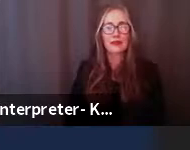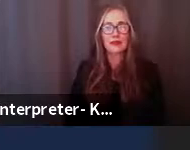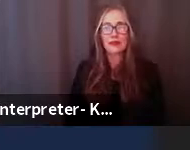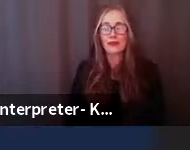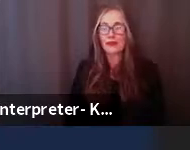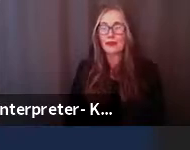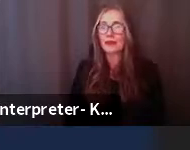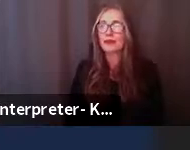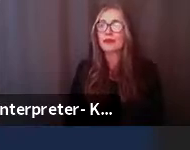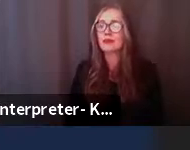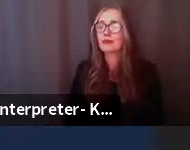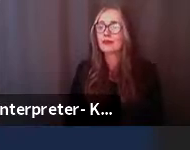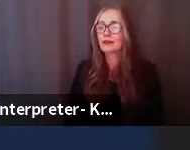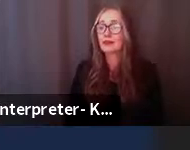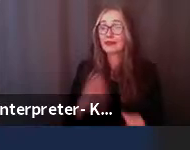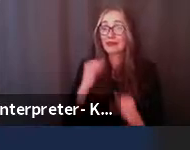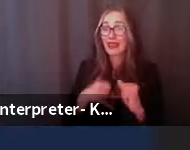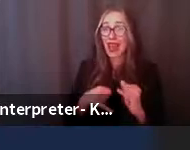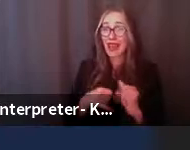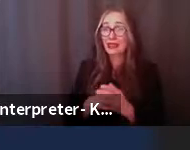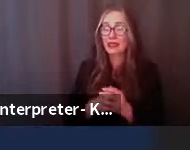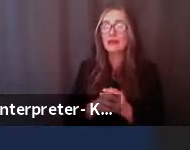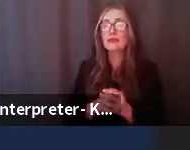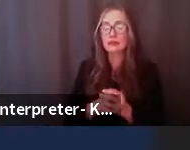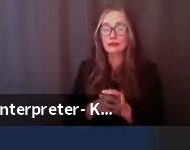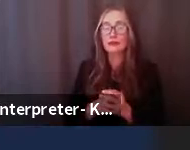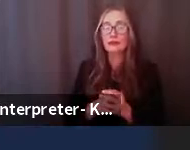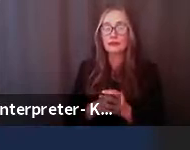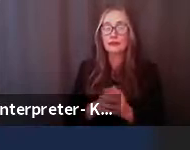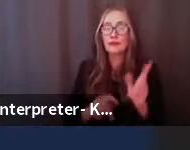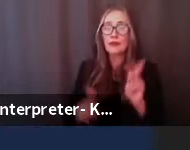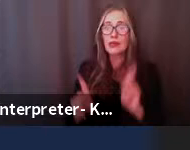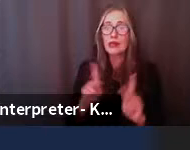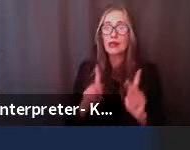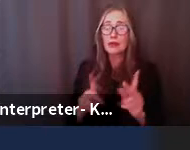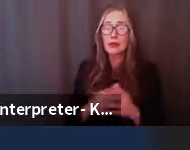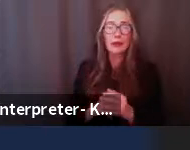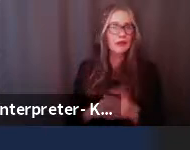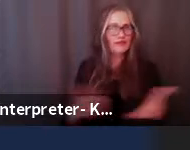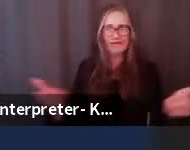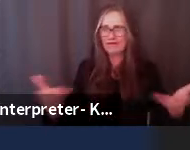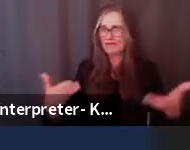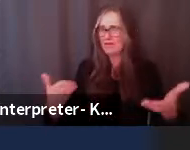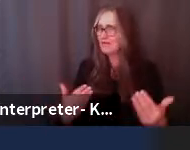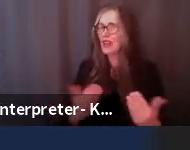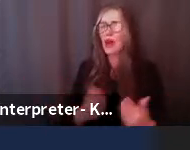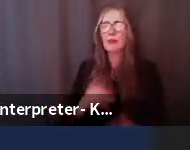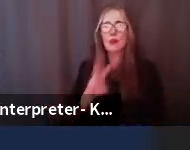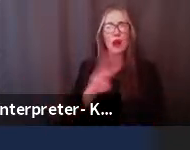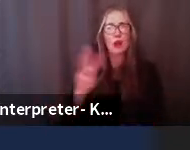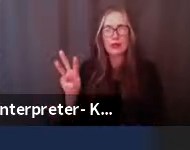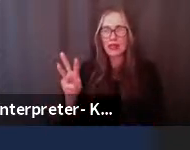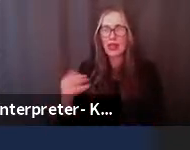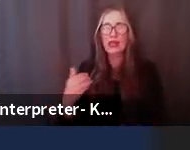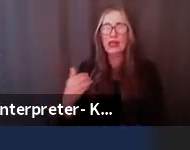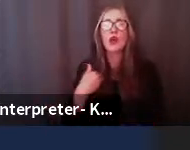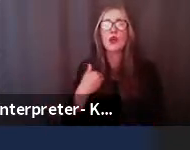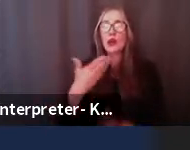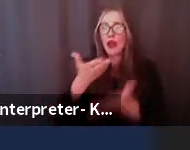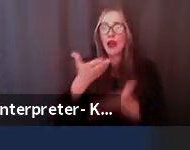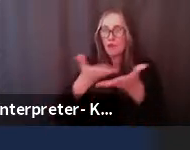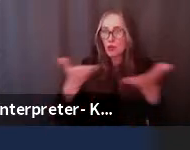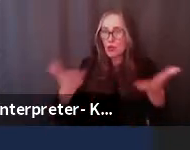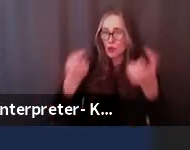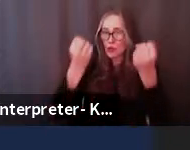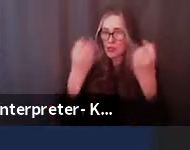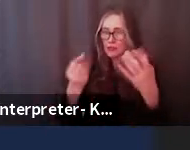um and just lastly um you know we really invite people to uh please visit our website where we have a number of resources uh from